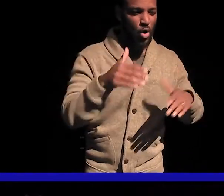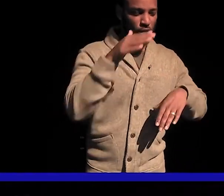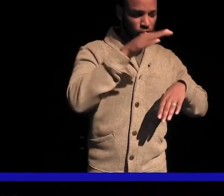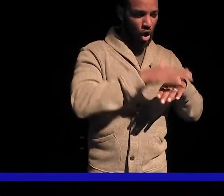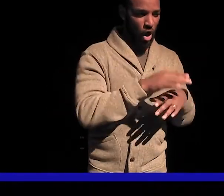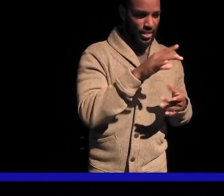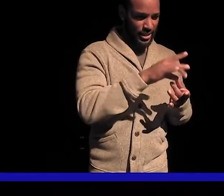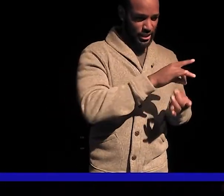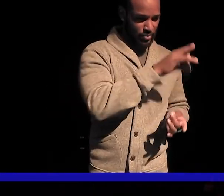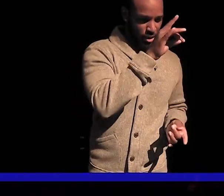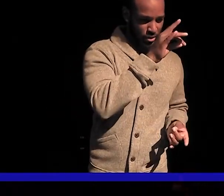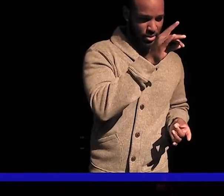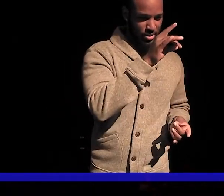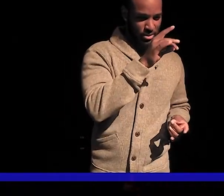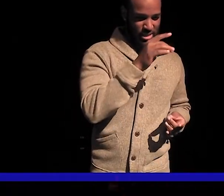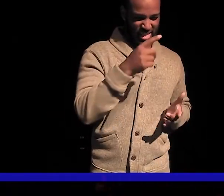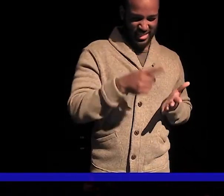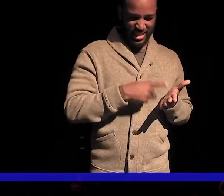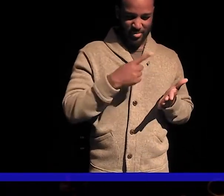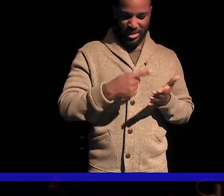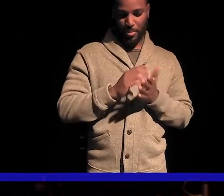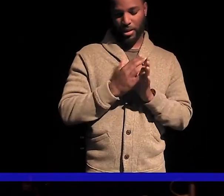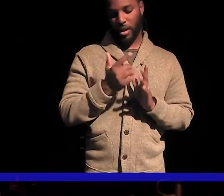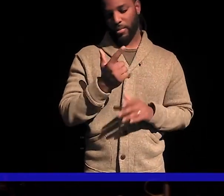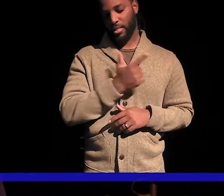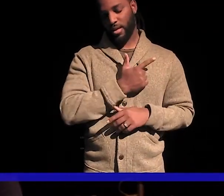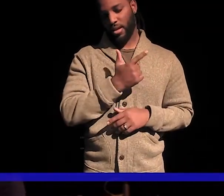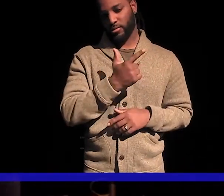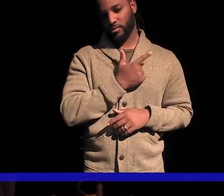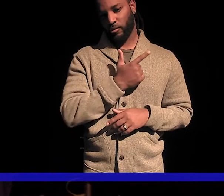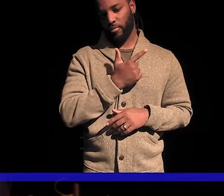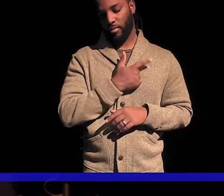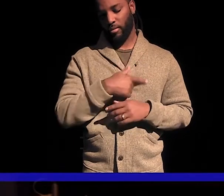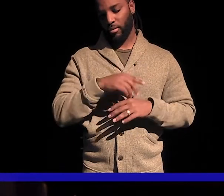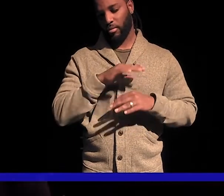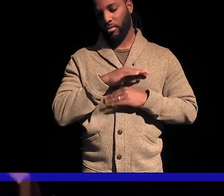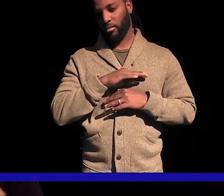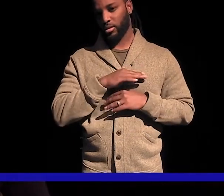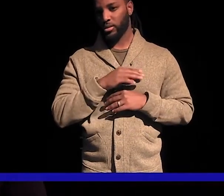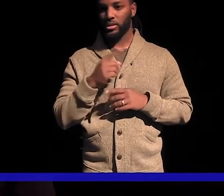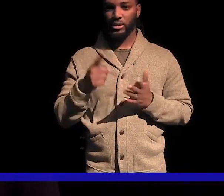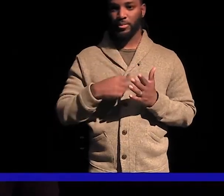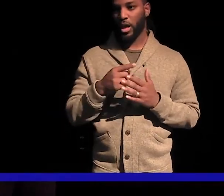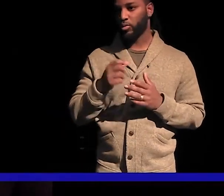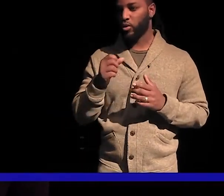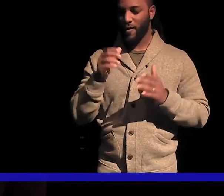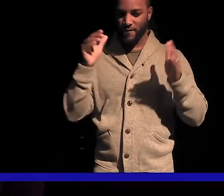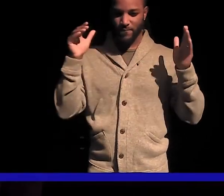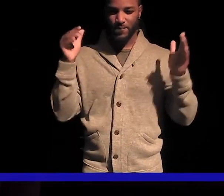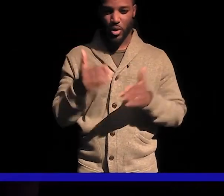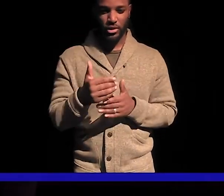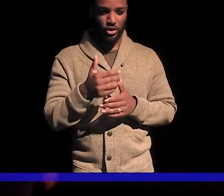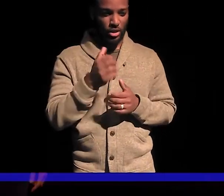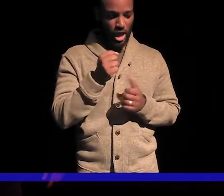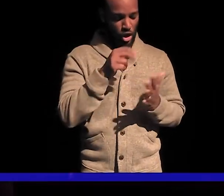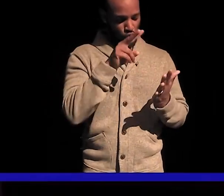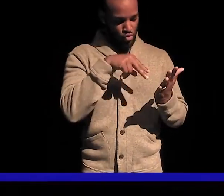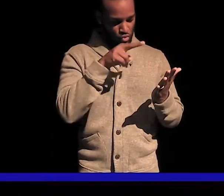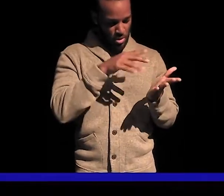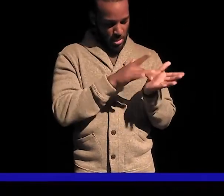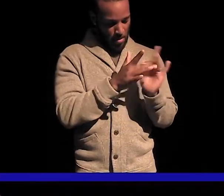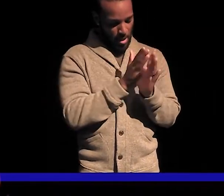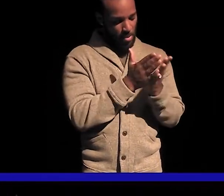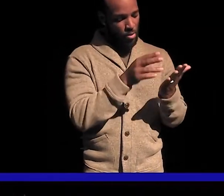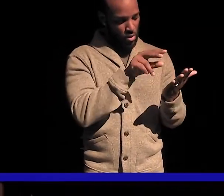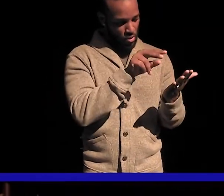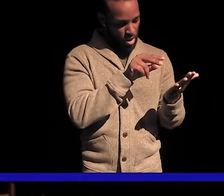And sometimes we become lazy and complacent. We're so caught up in getting those subjective words from God that we never